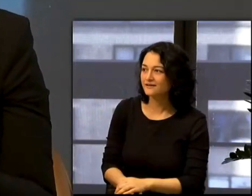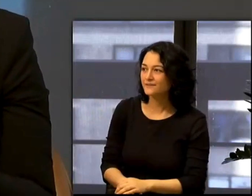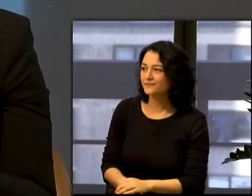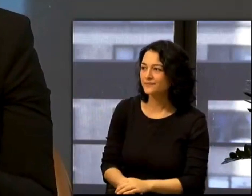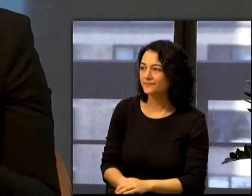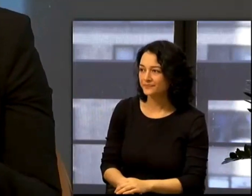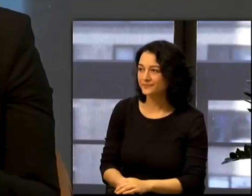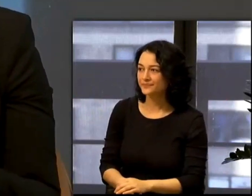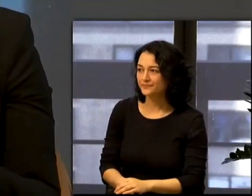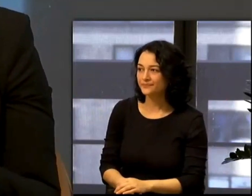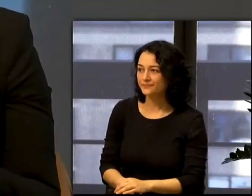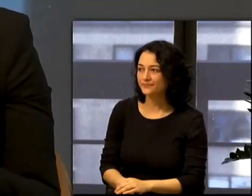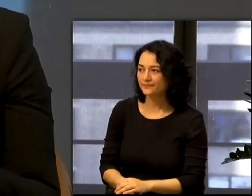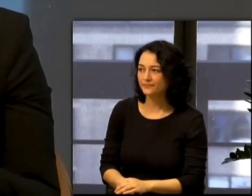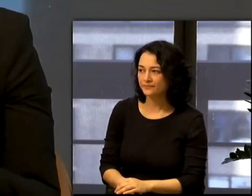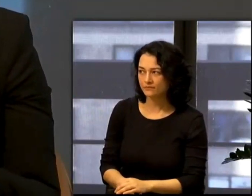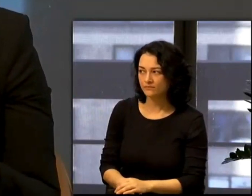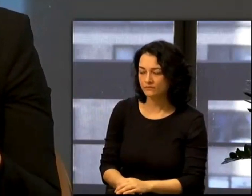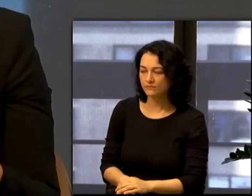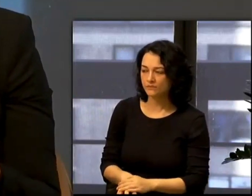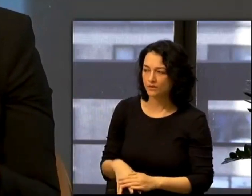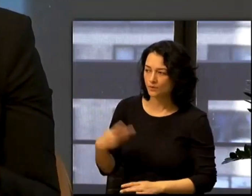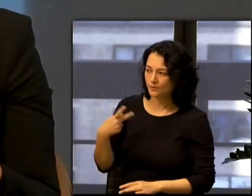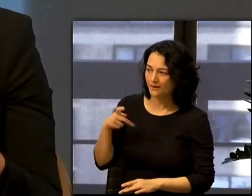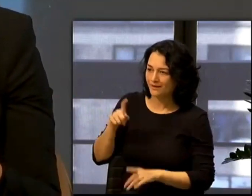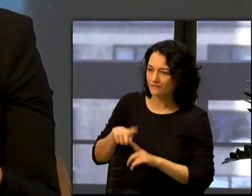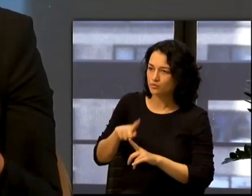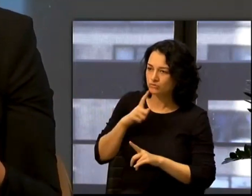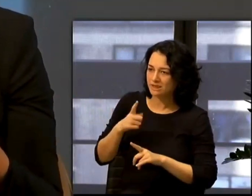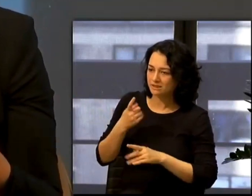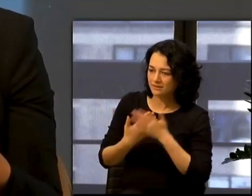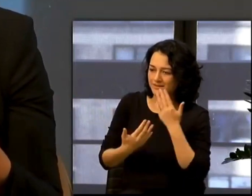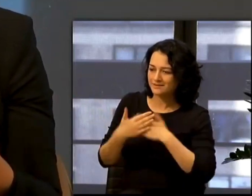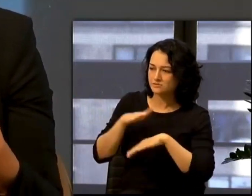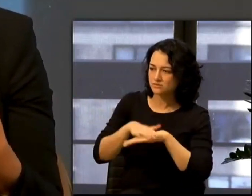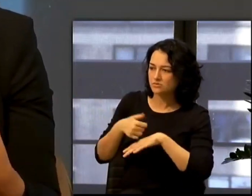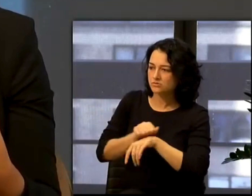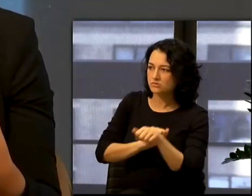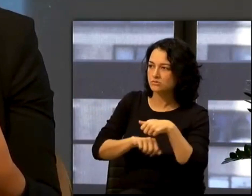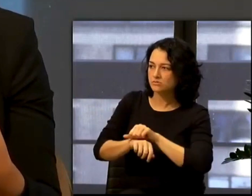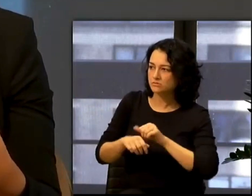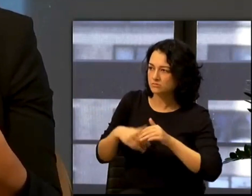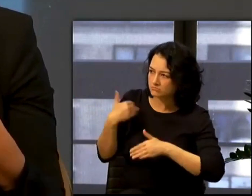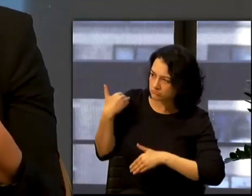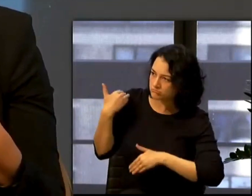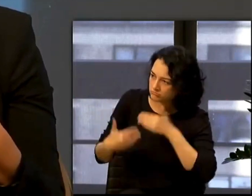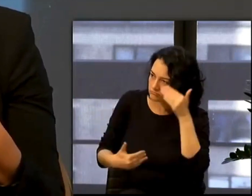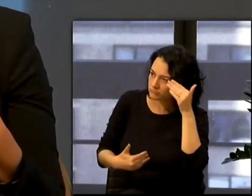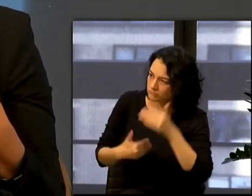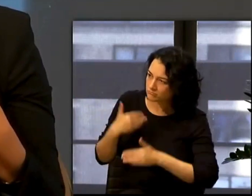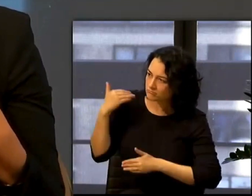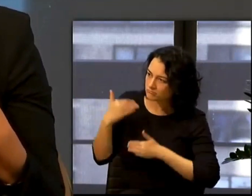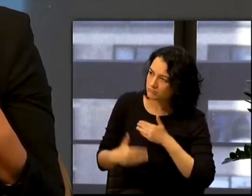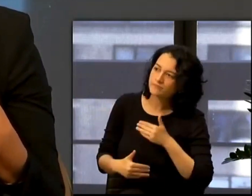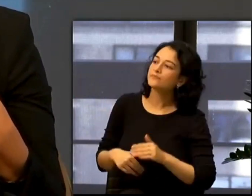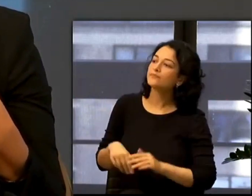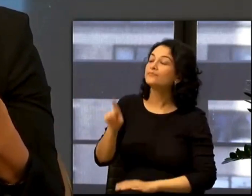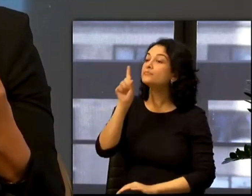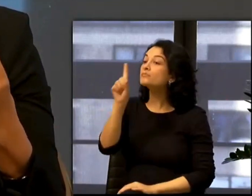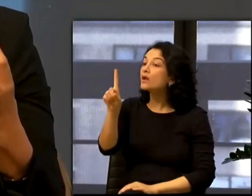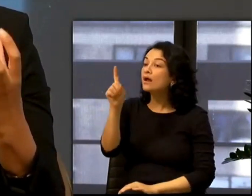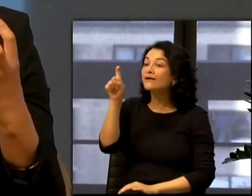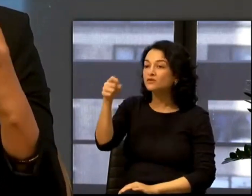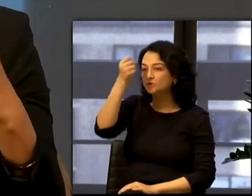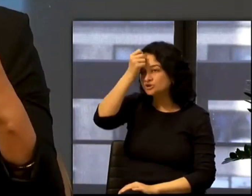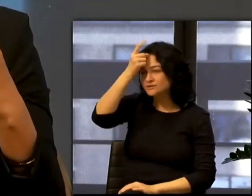So with that being said, as I mentioned earlier, you have to be very specific about what you're solving for. And one way that I